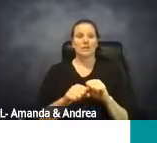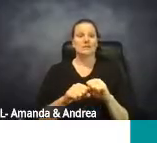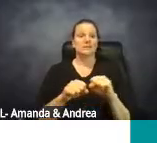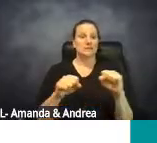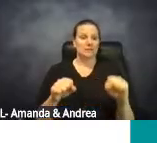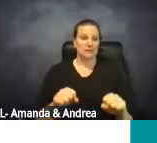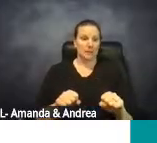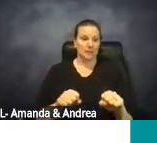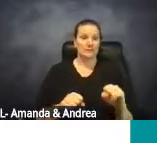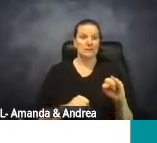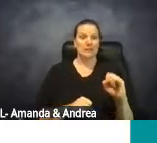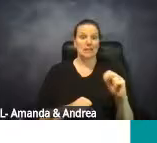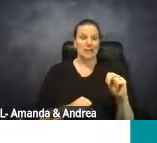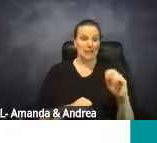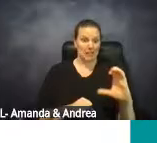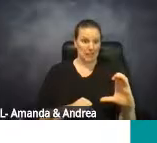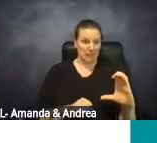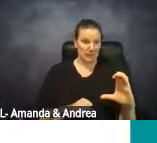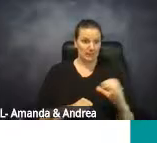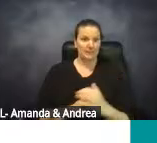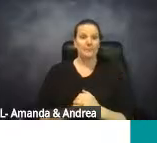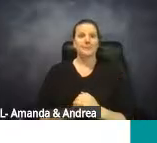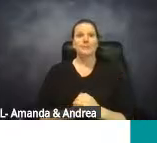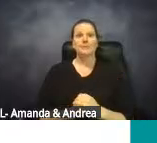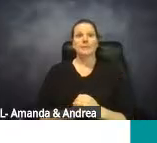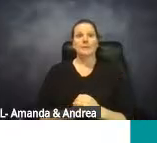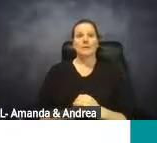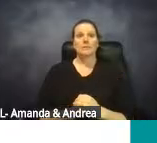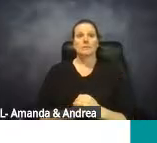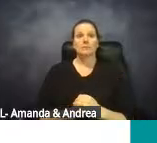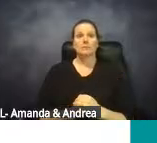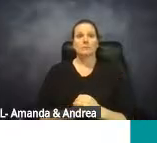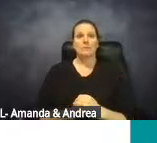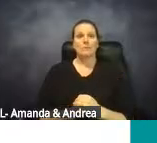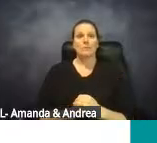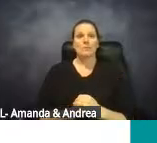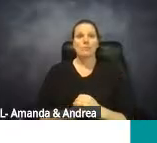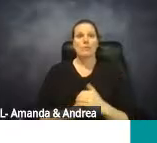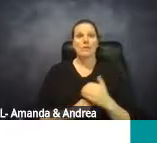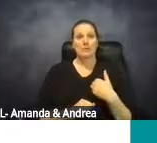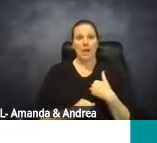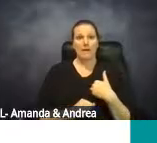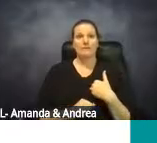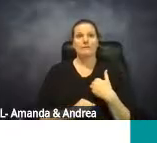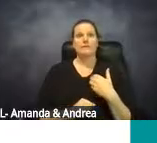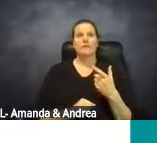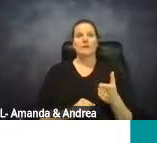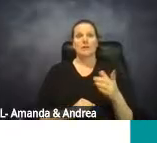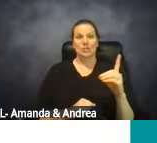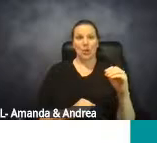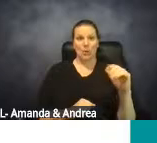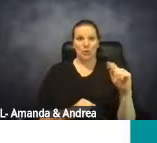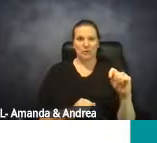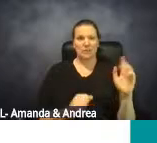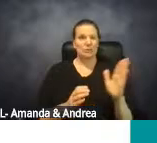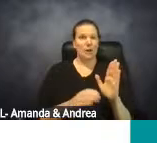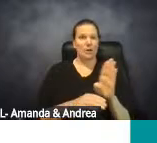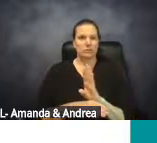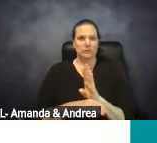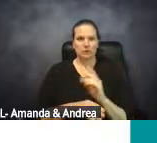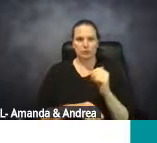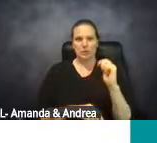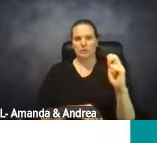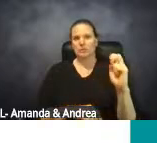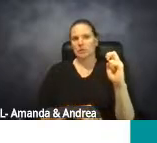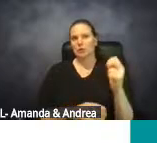We will be hosting in July a US DOT Small Business Transportation Resource Center